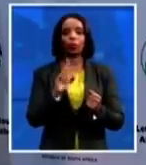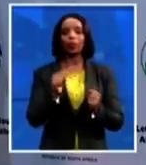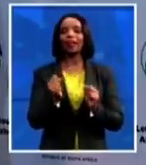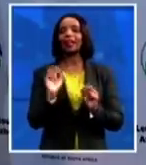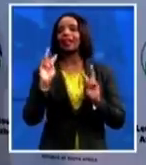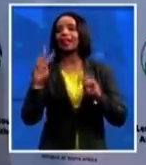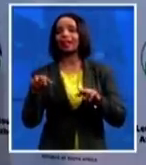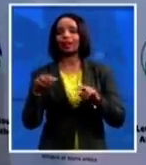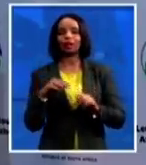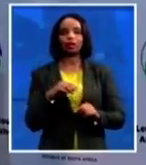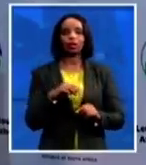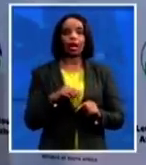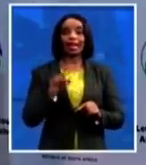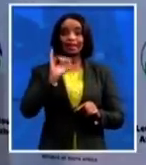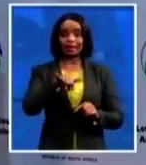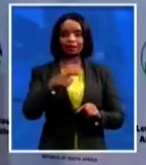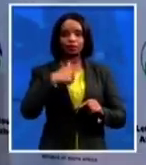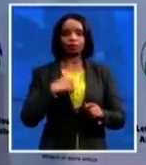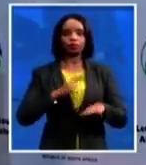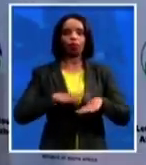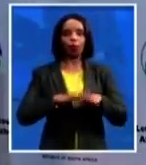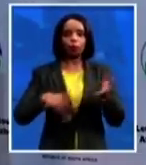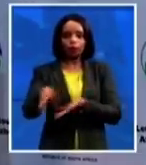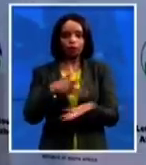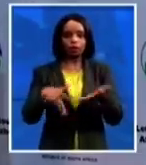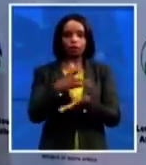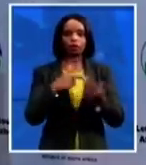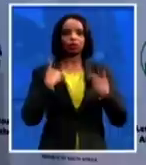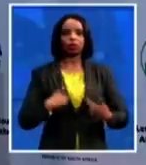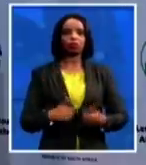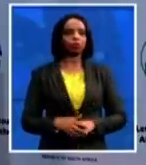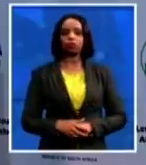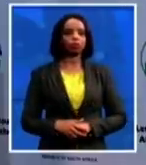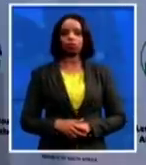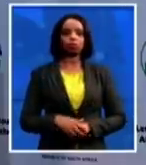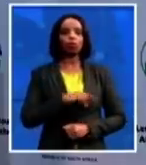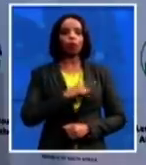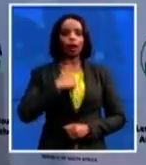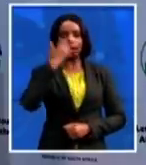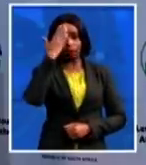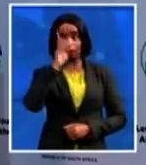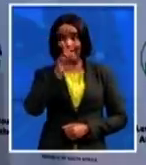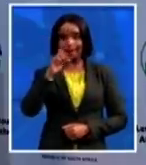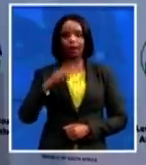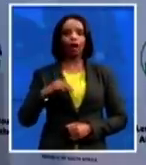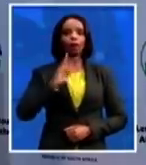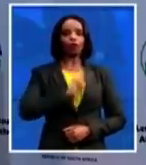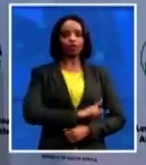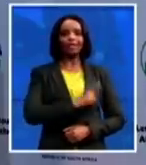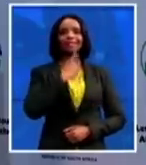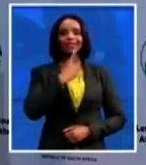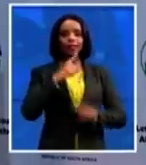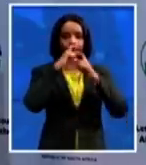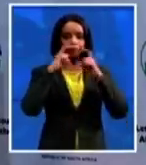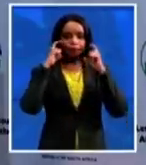the president, he will say we must wear a mask. And then we take note of that concern. I don't want to take it beyond that.